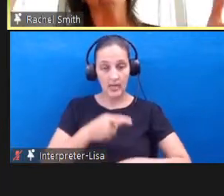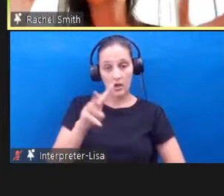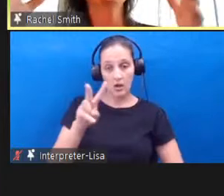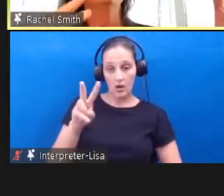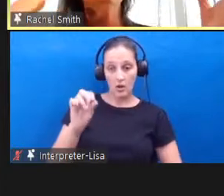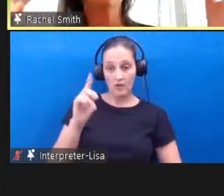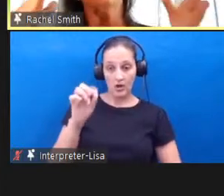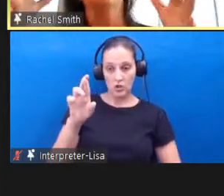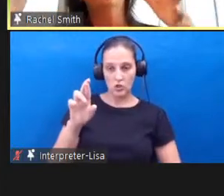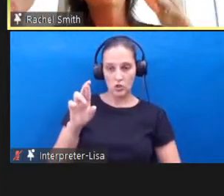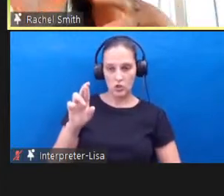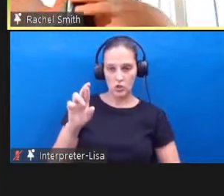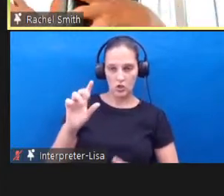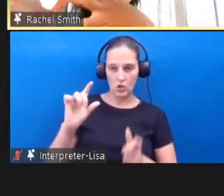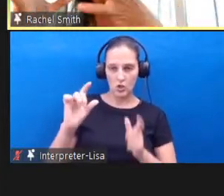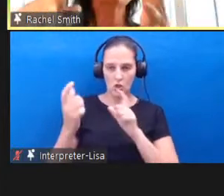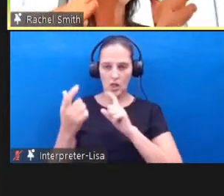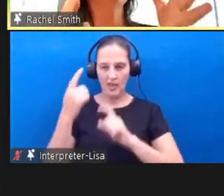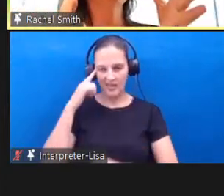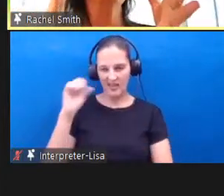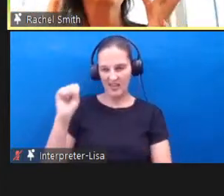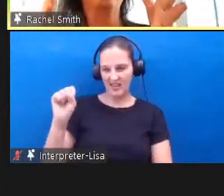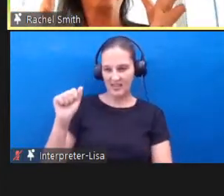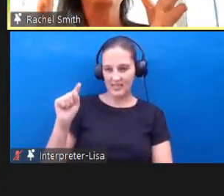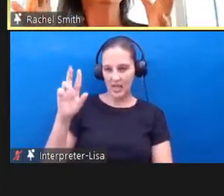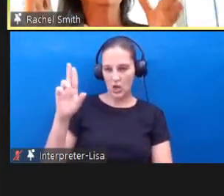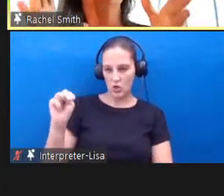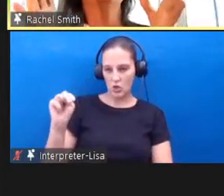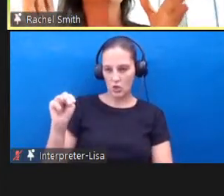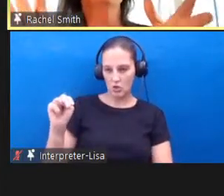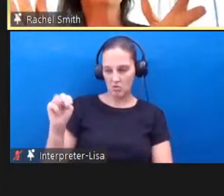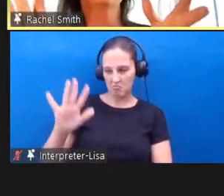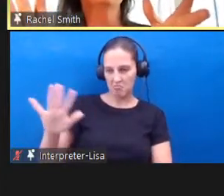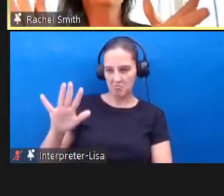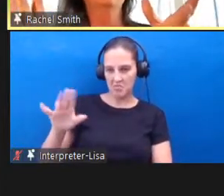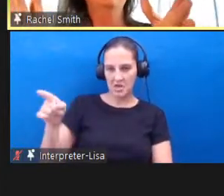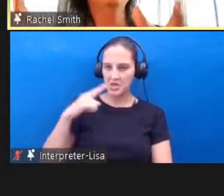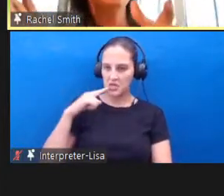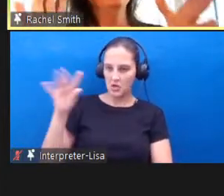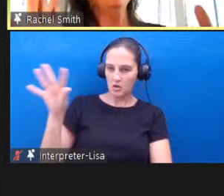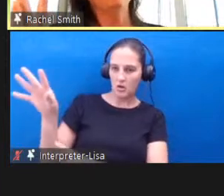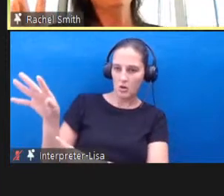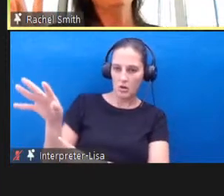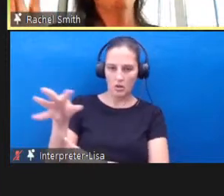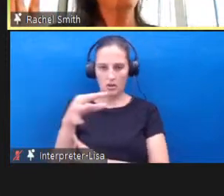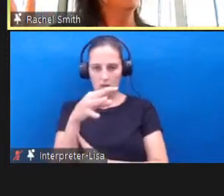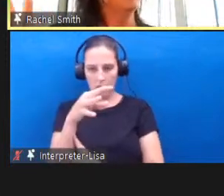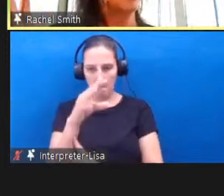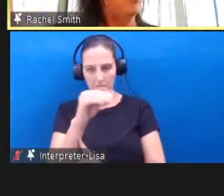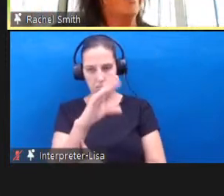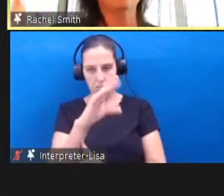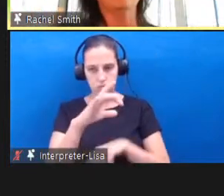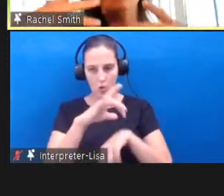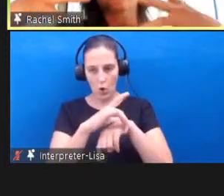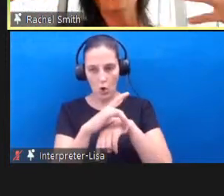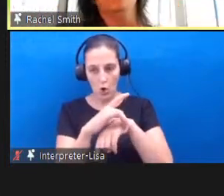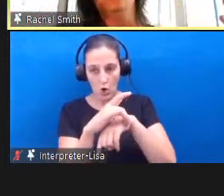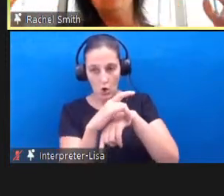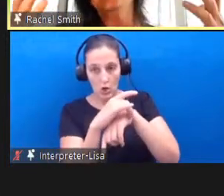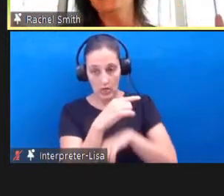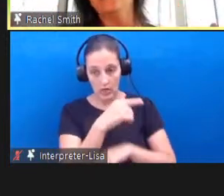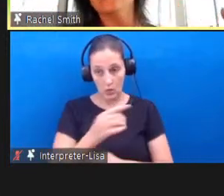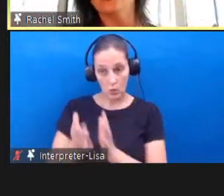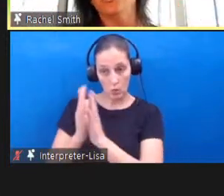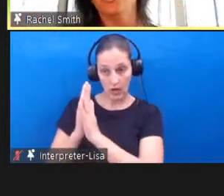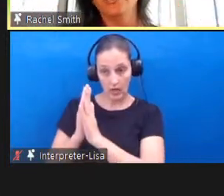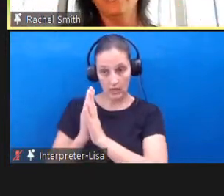around. I think it was around Saturn, where he said, let's turn Voyager around to take a picture of Earth. And doing that was a request. He